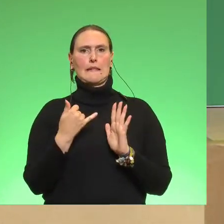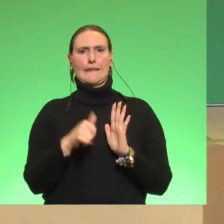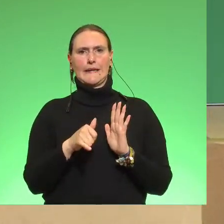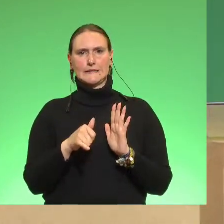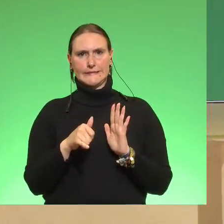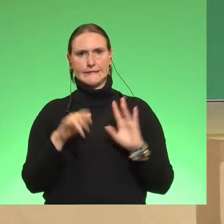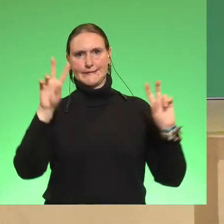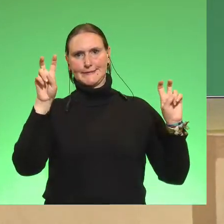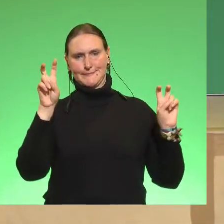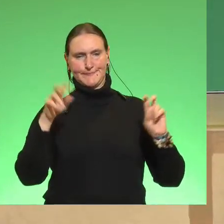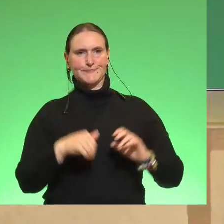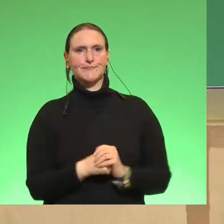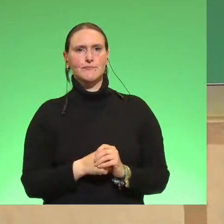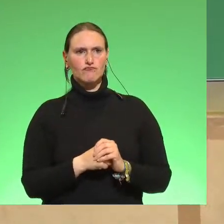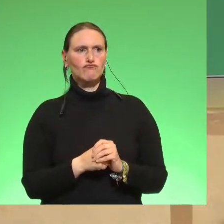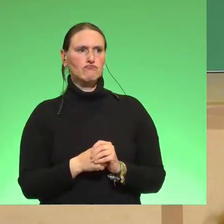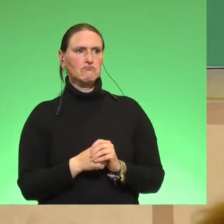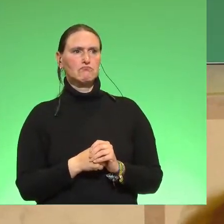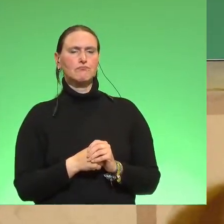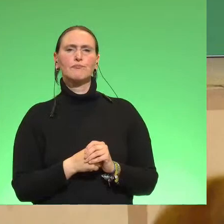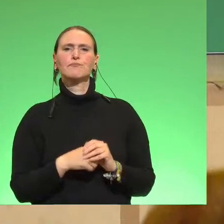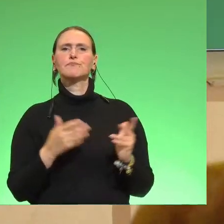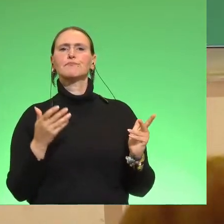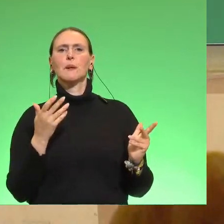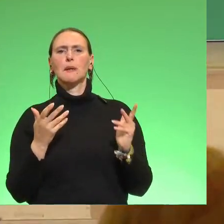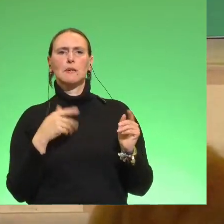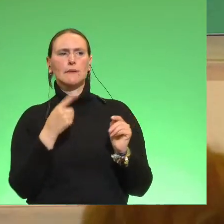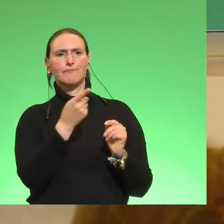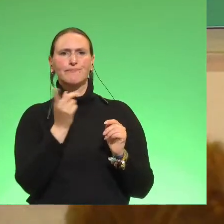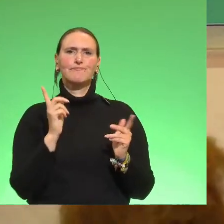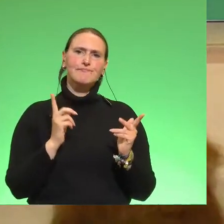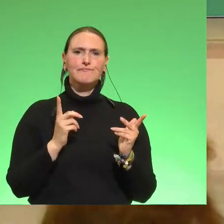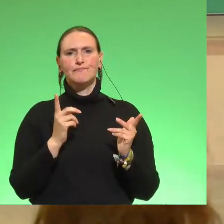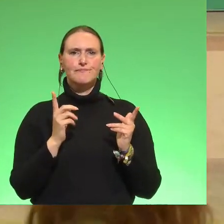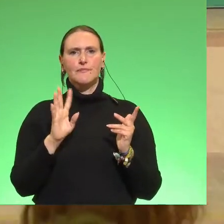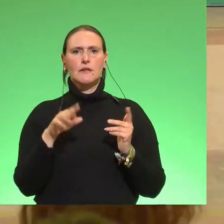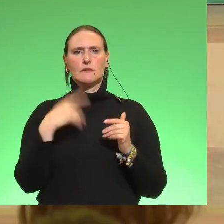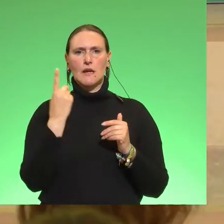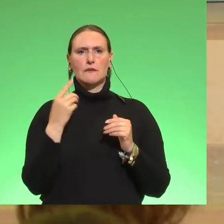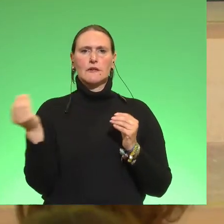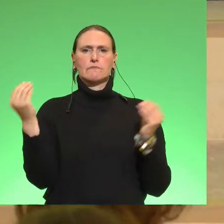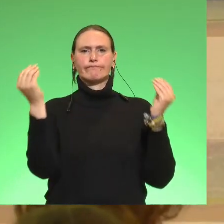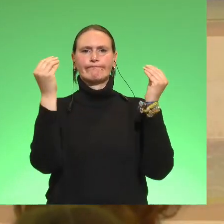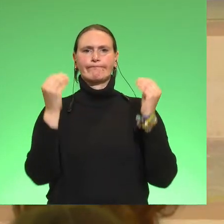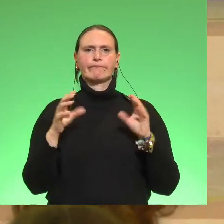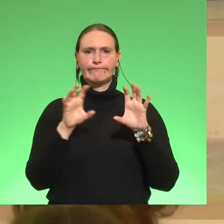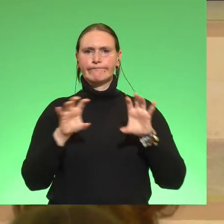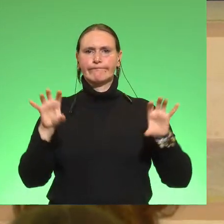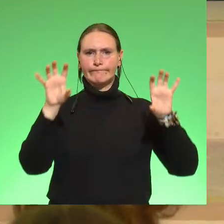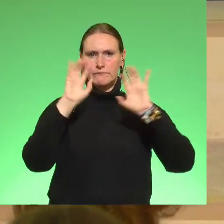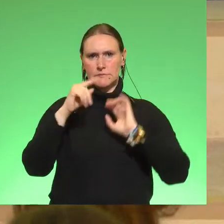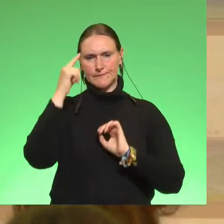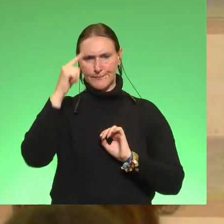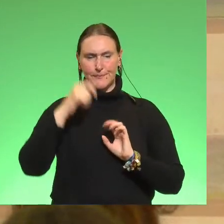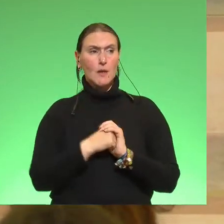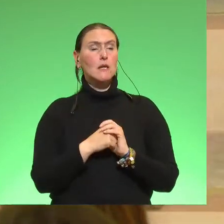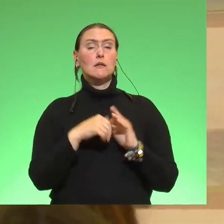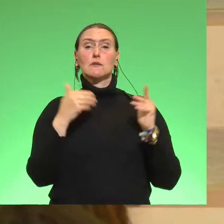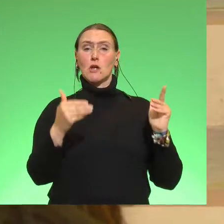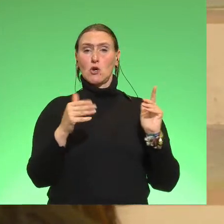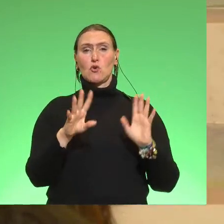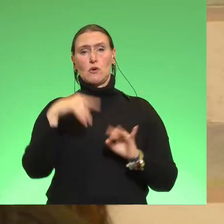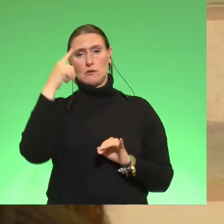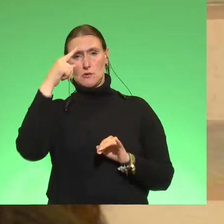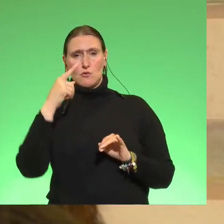of put your collaging thinking in motion. Quote, "I believe that the notion of a